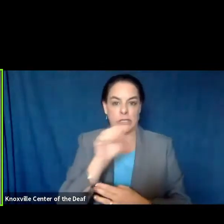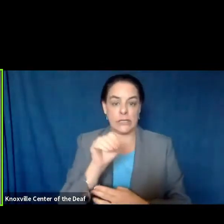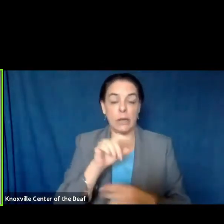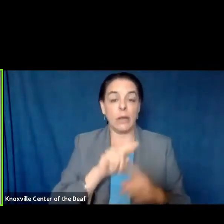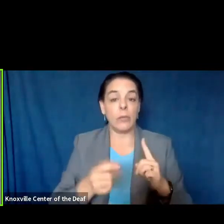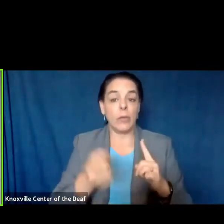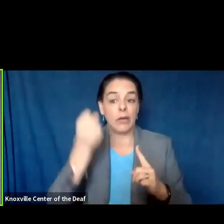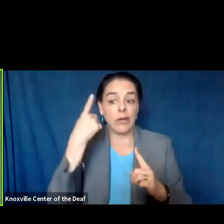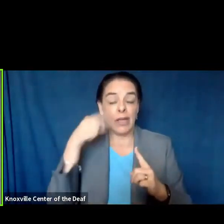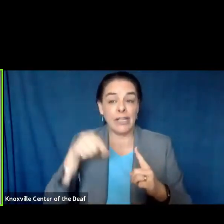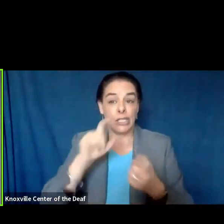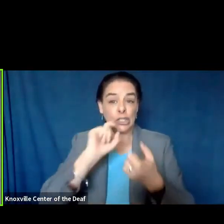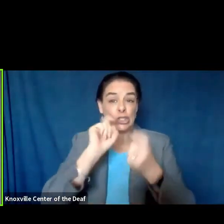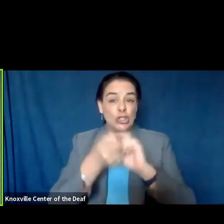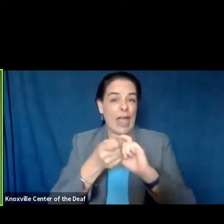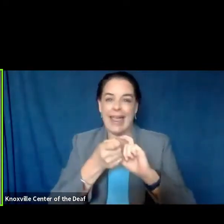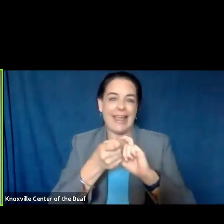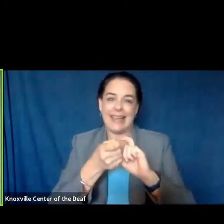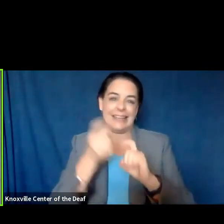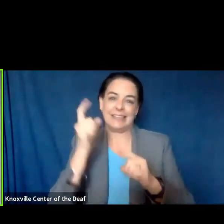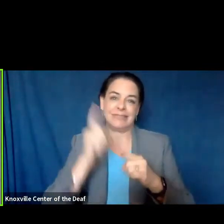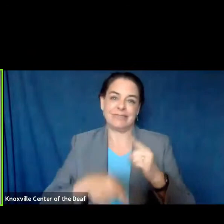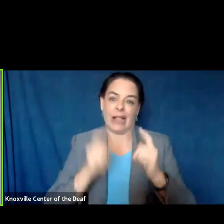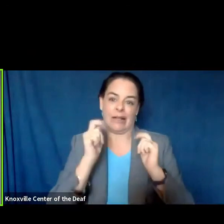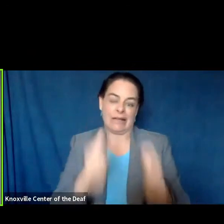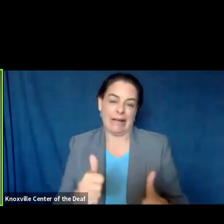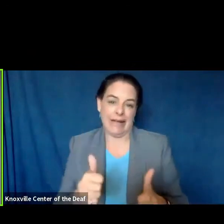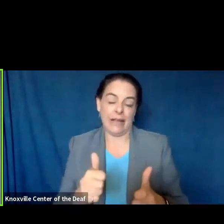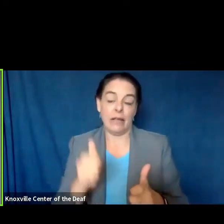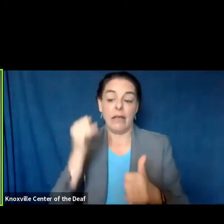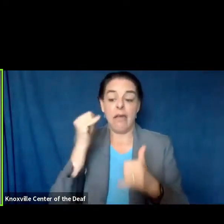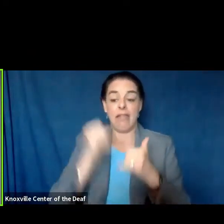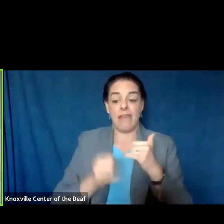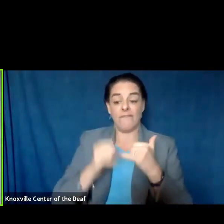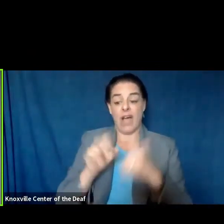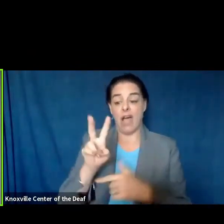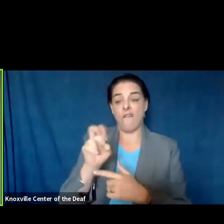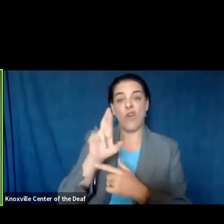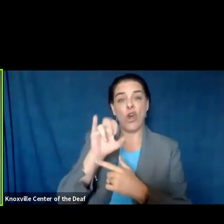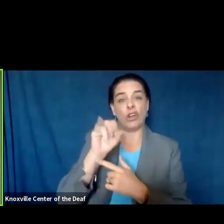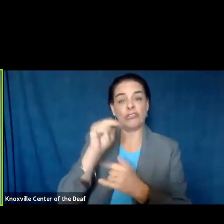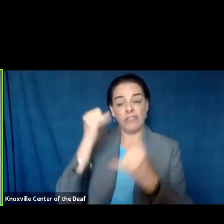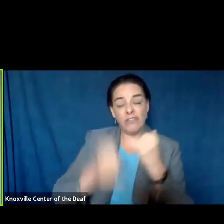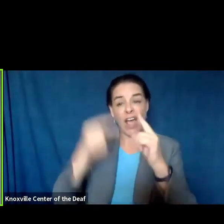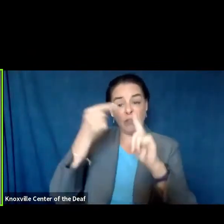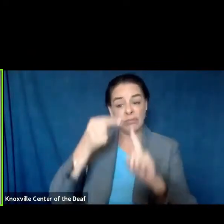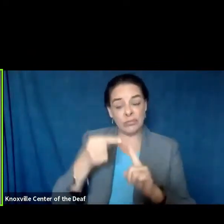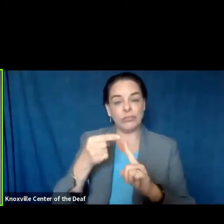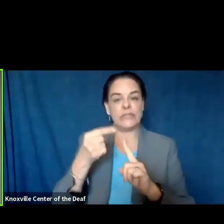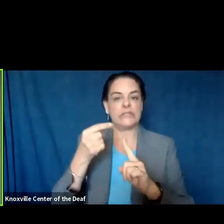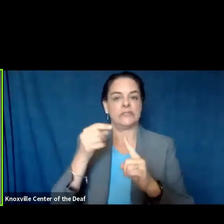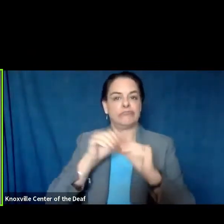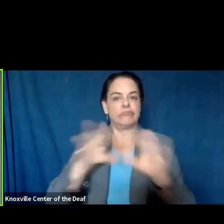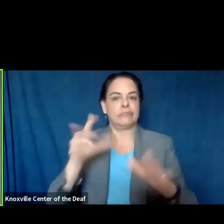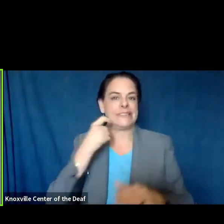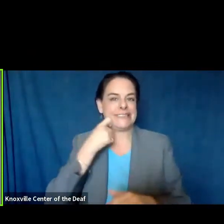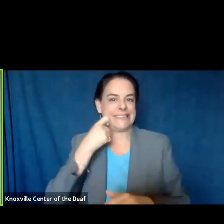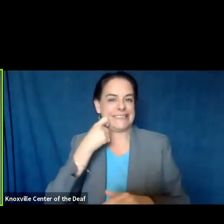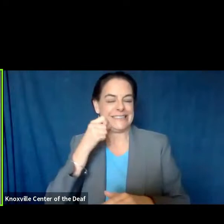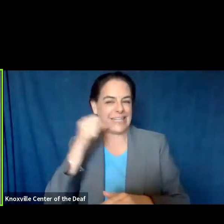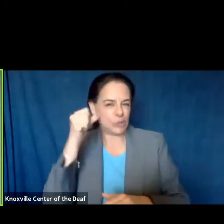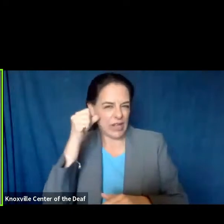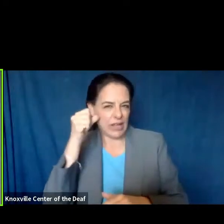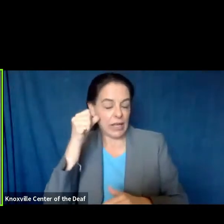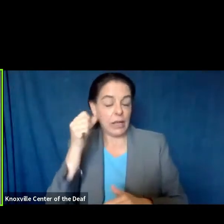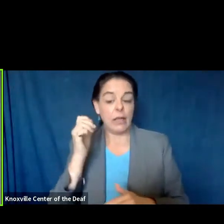not immediate. The final version of these changes just came out yesterday. There are still many details to work out, and our team